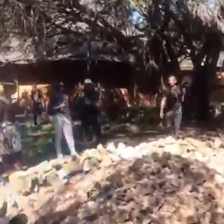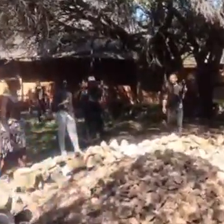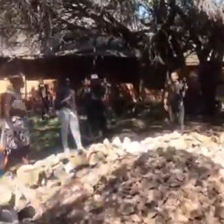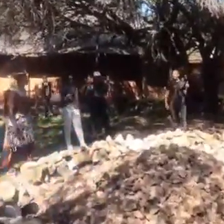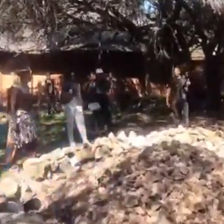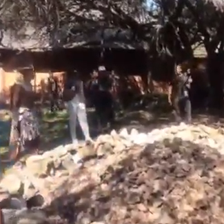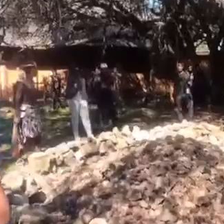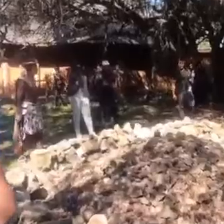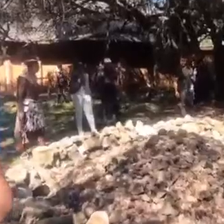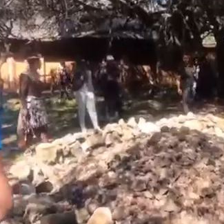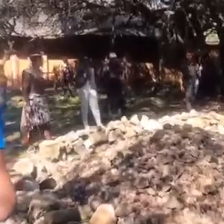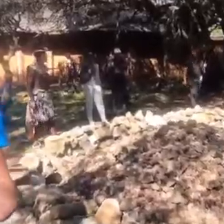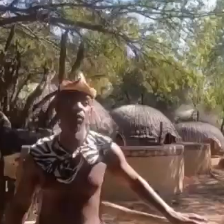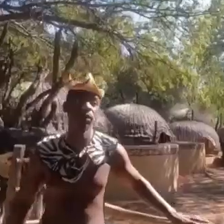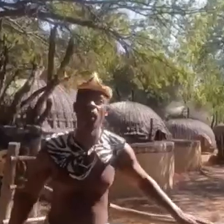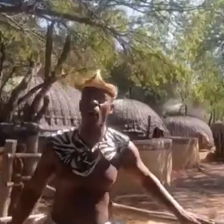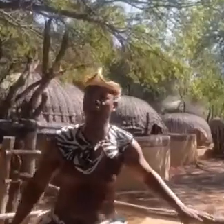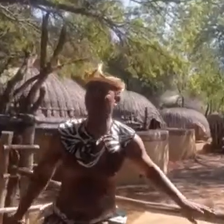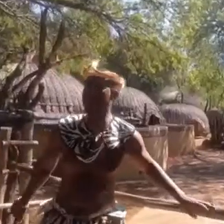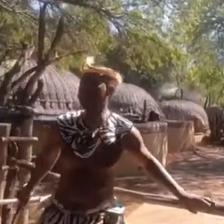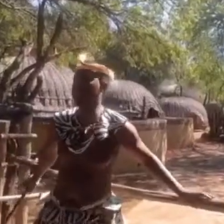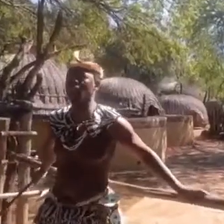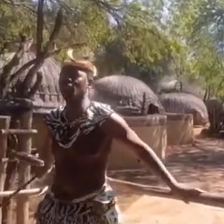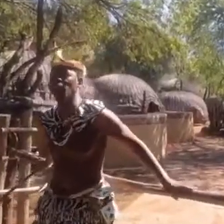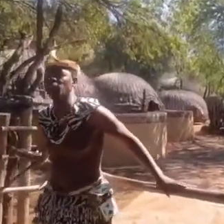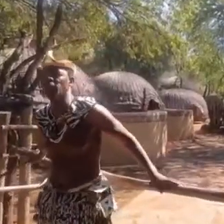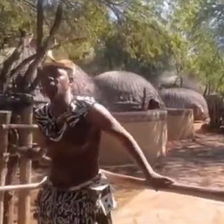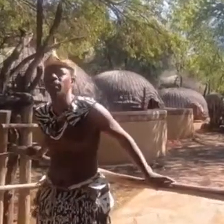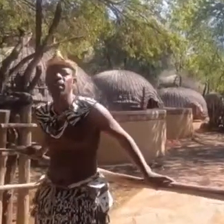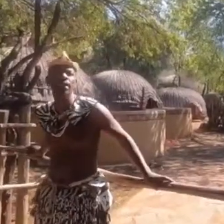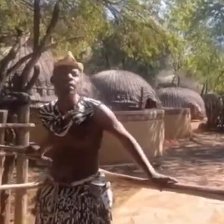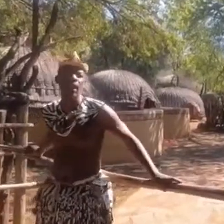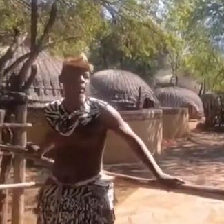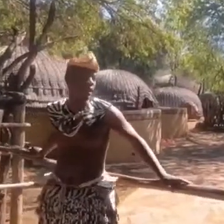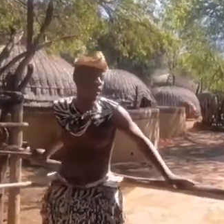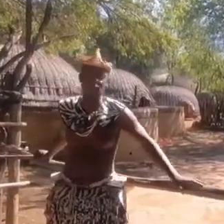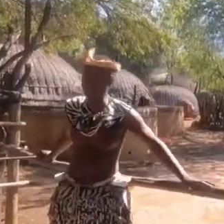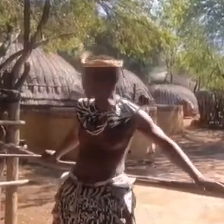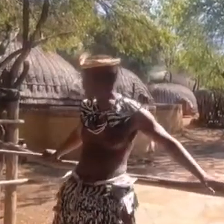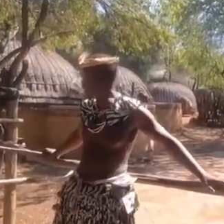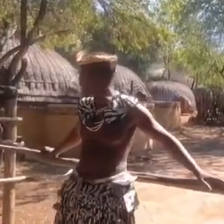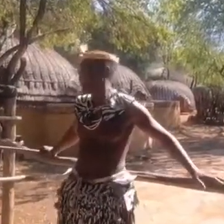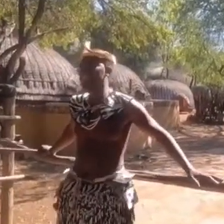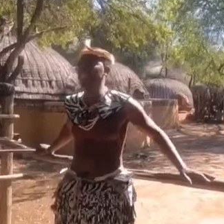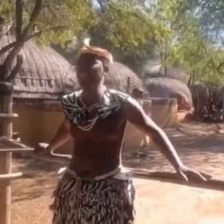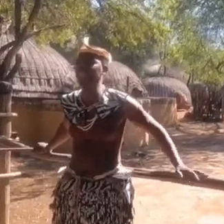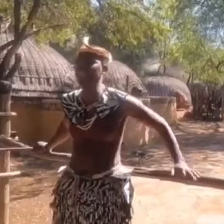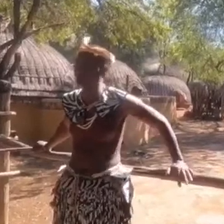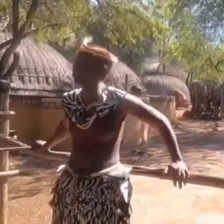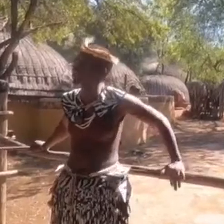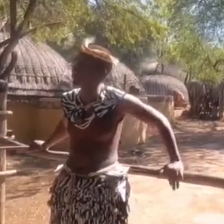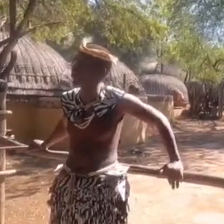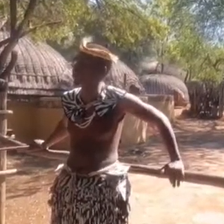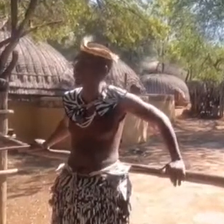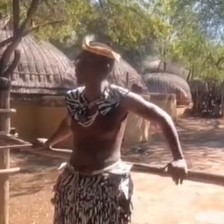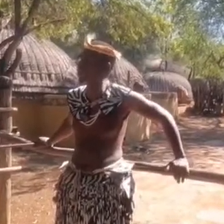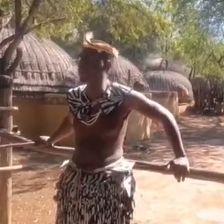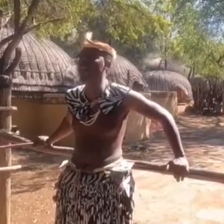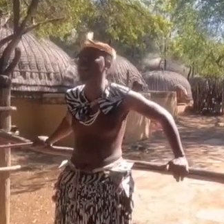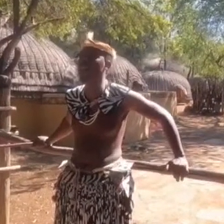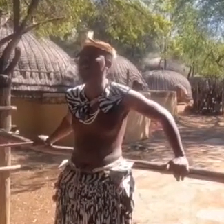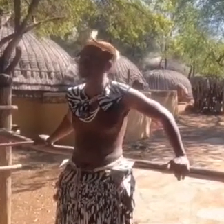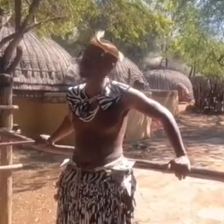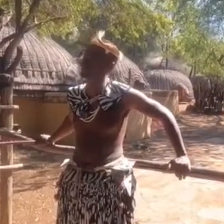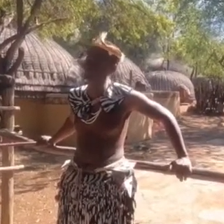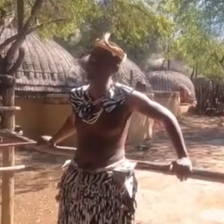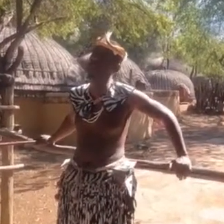one. So, which one? All right, good friends, can I have attention, please? Right, as you can see here, the gate is always closed. You may